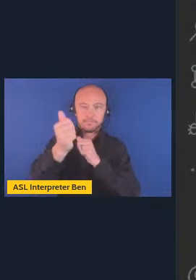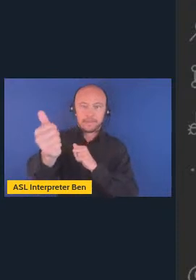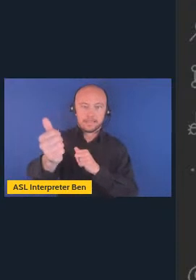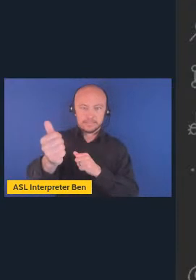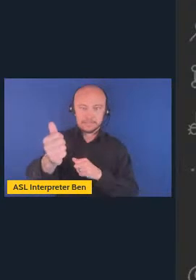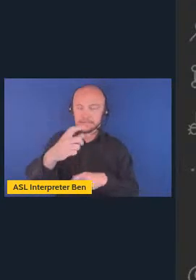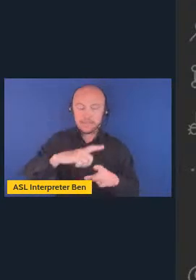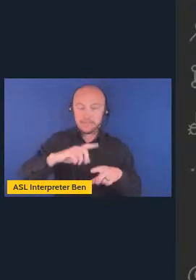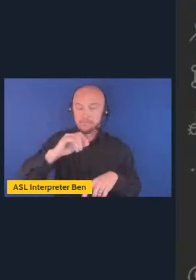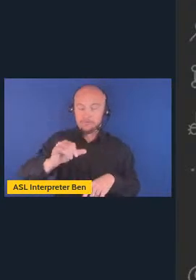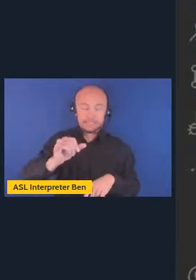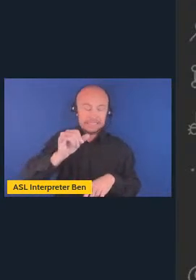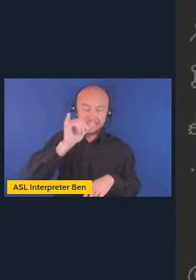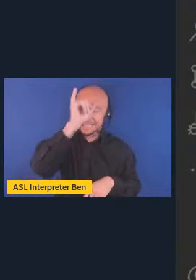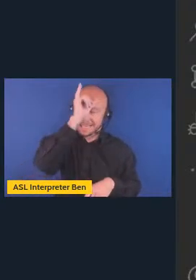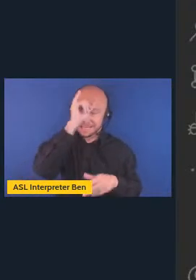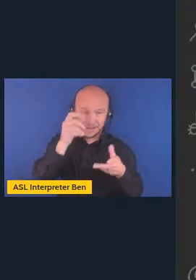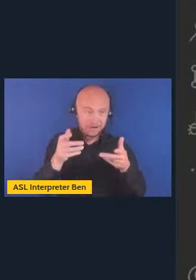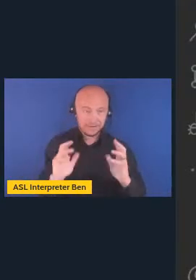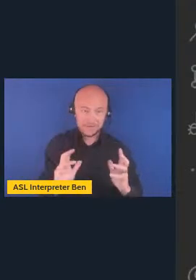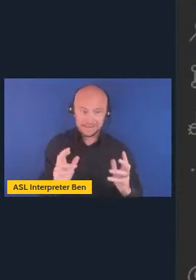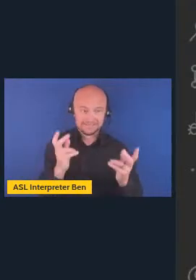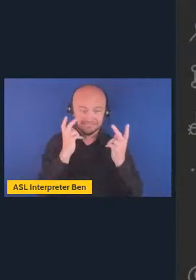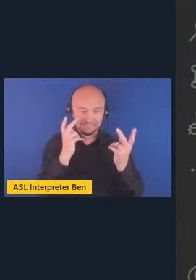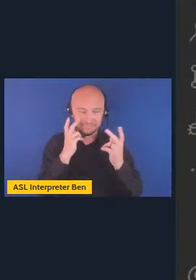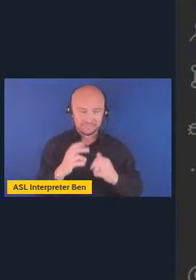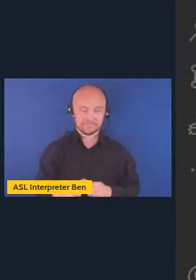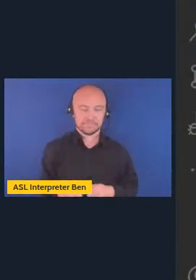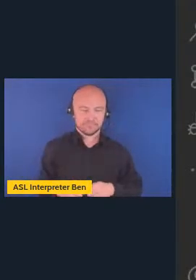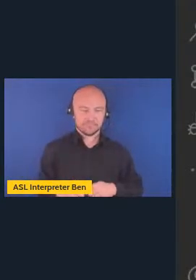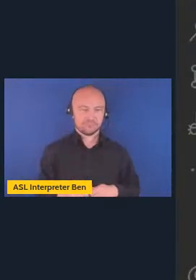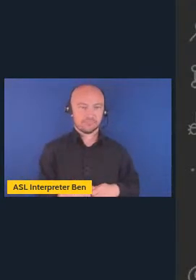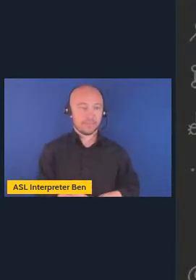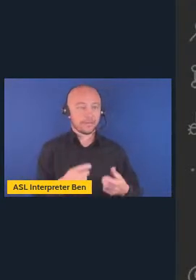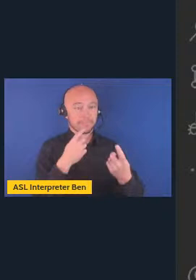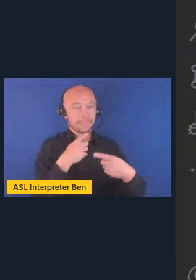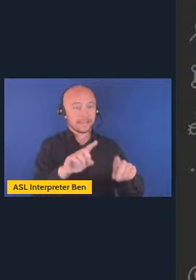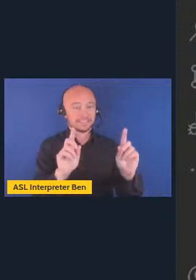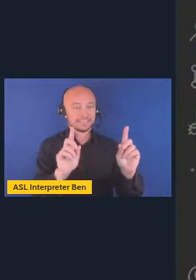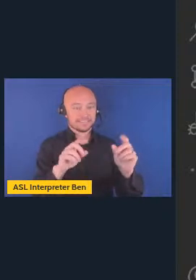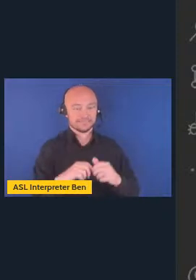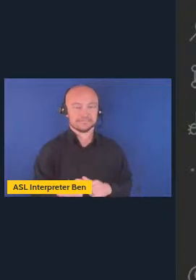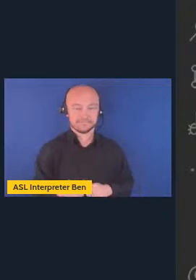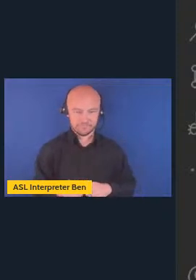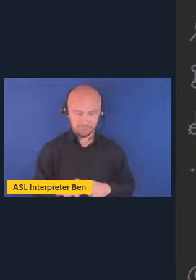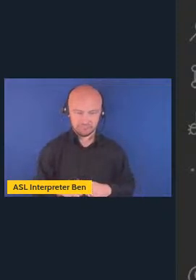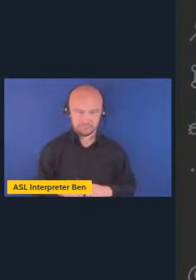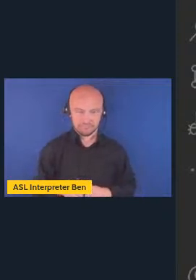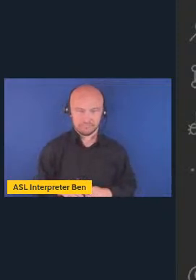idiotic way possible. Let's do this. Okay, it passed. And now,